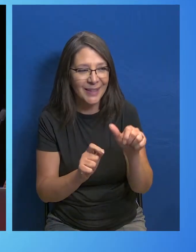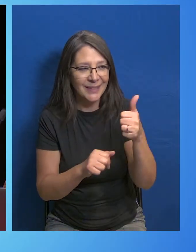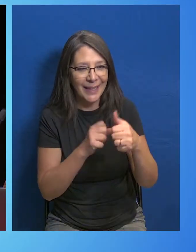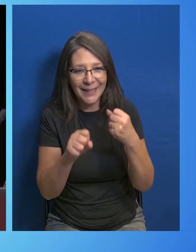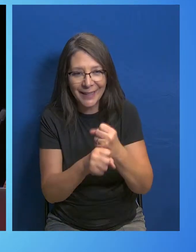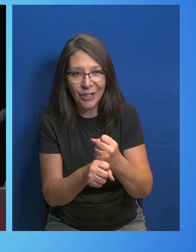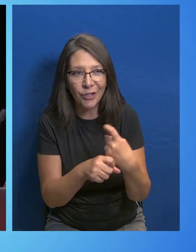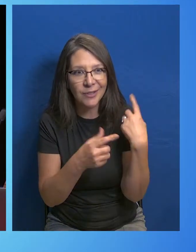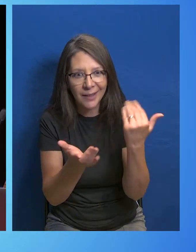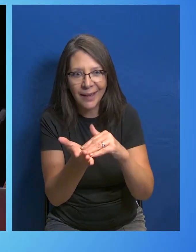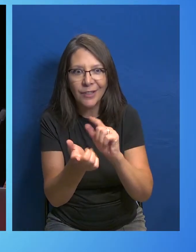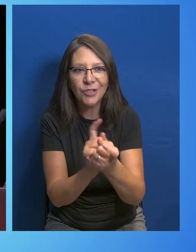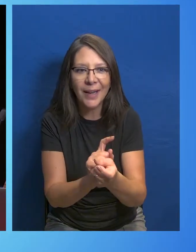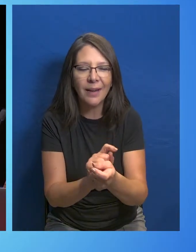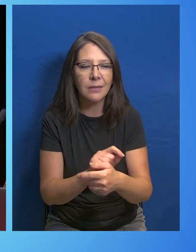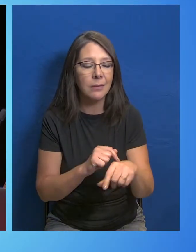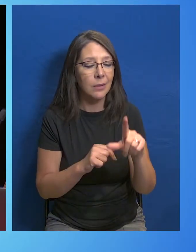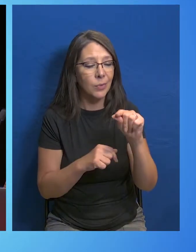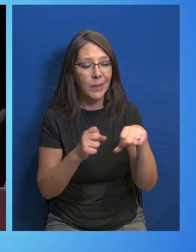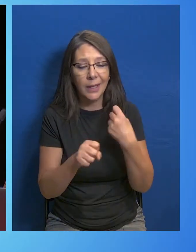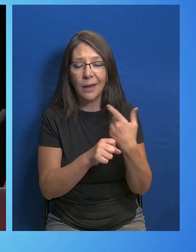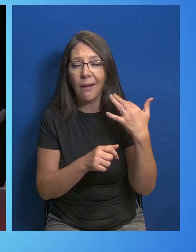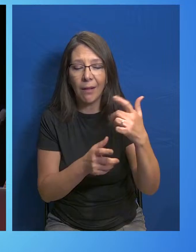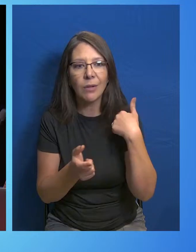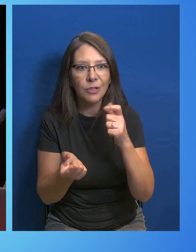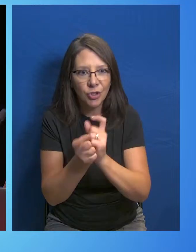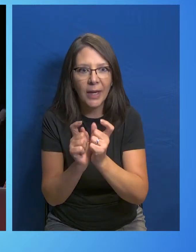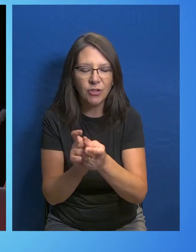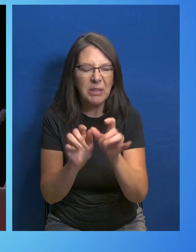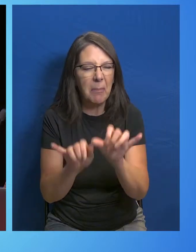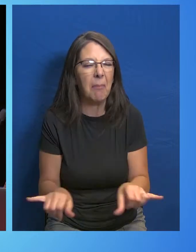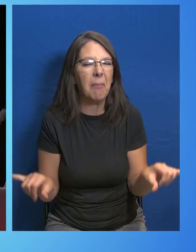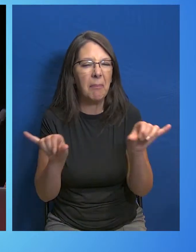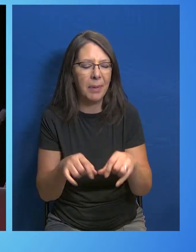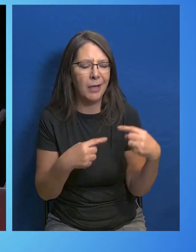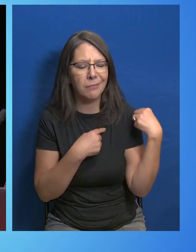agency goes through some form of transformation.